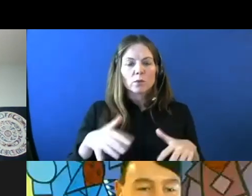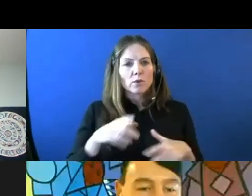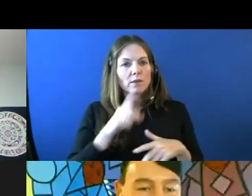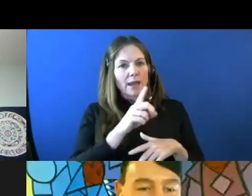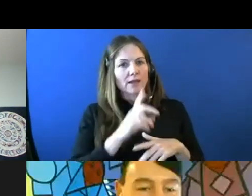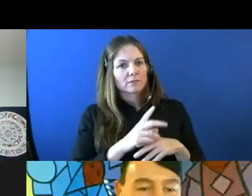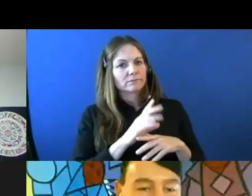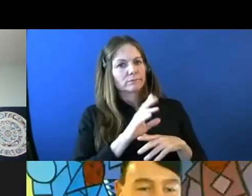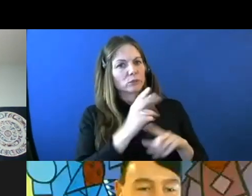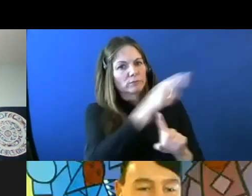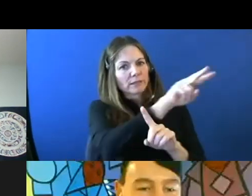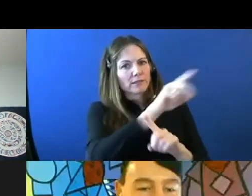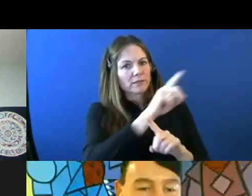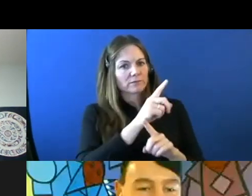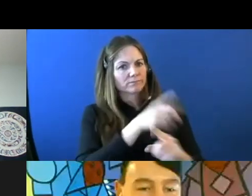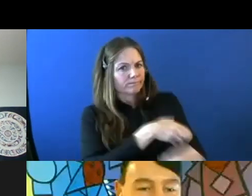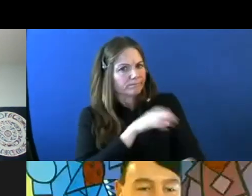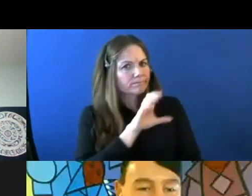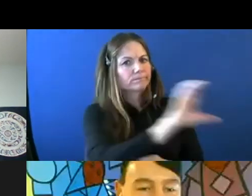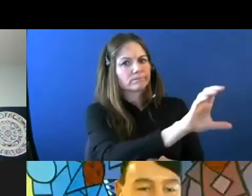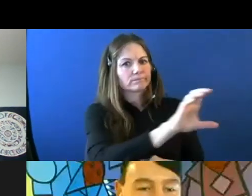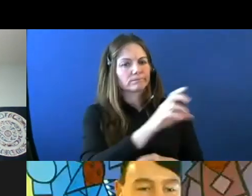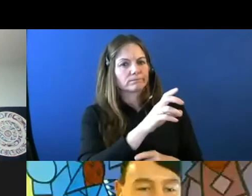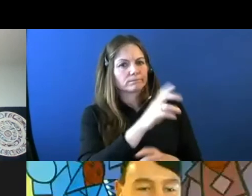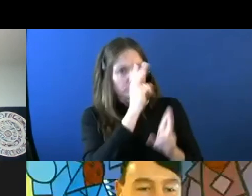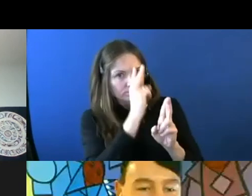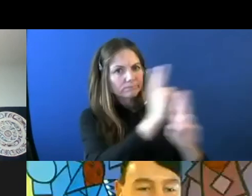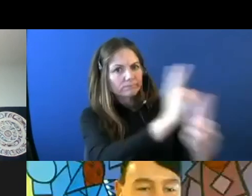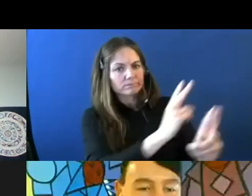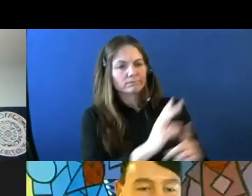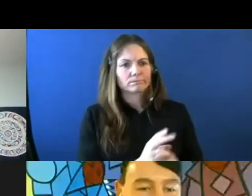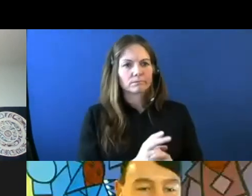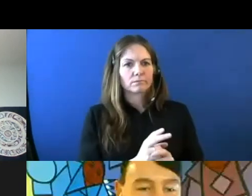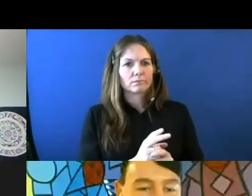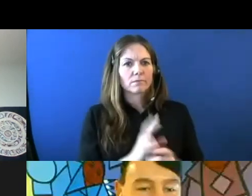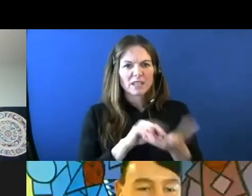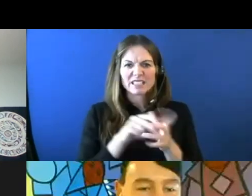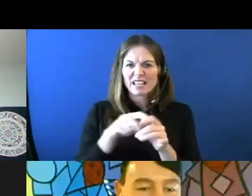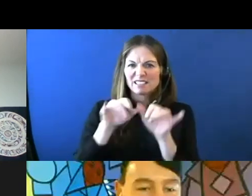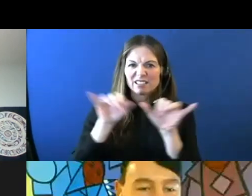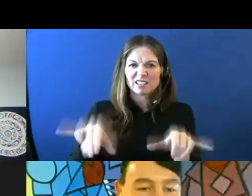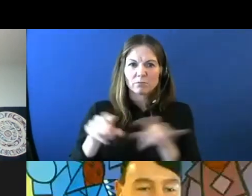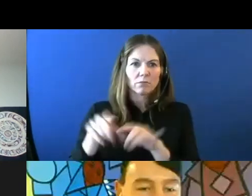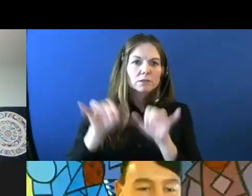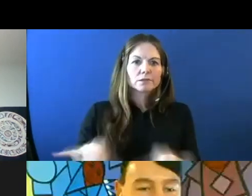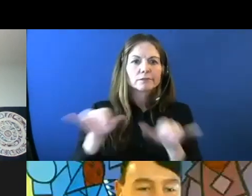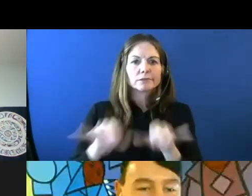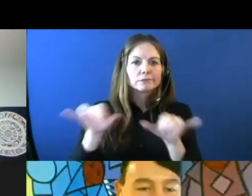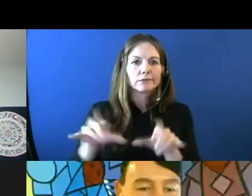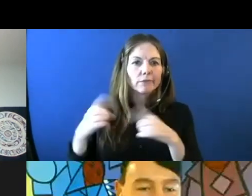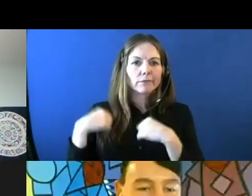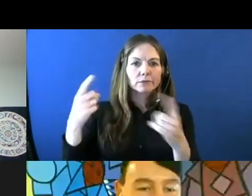voice and having the empowerment to disrupt the system a bit, to say that way isn't